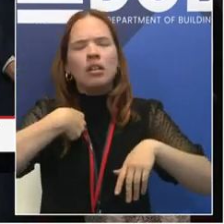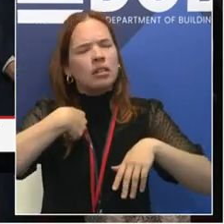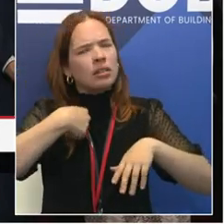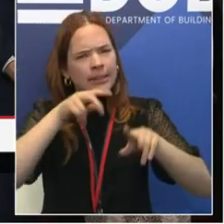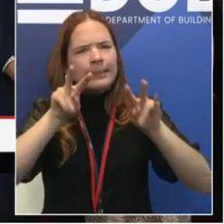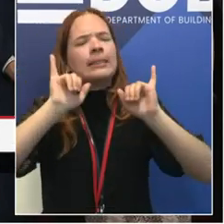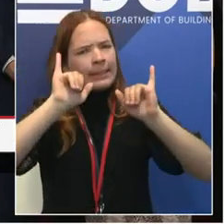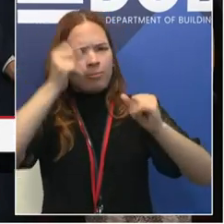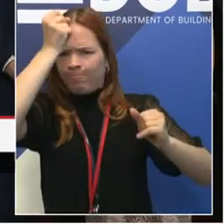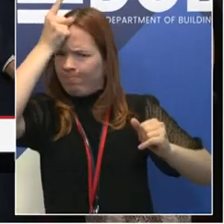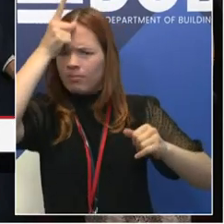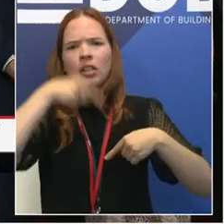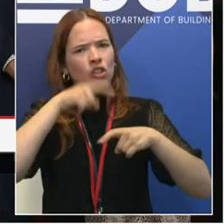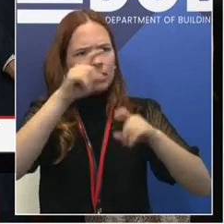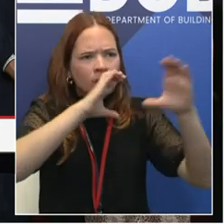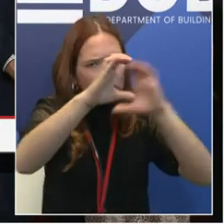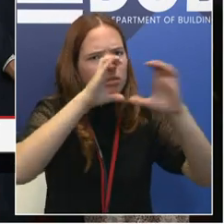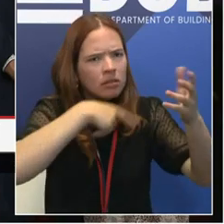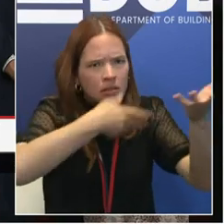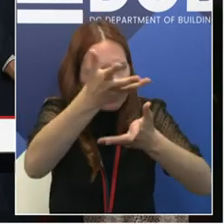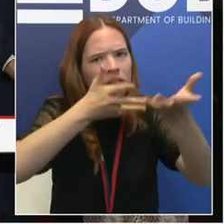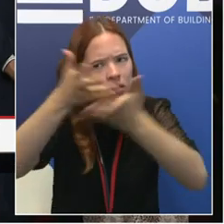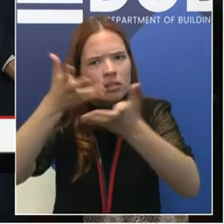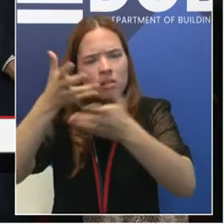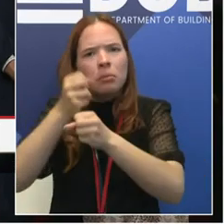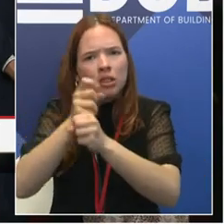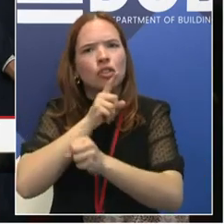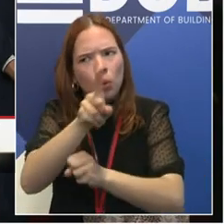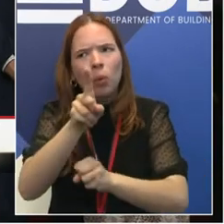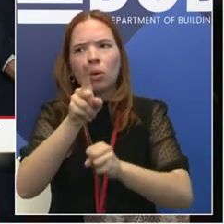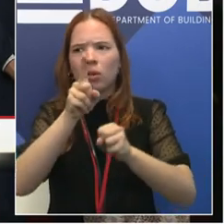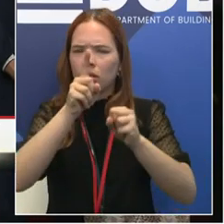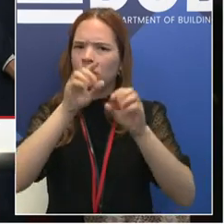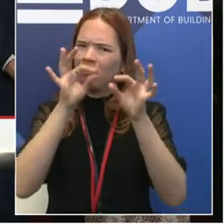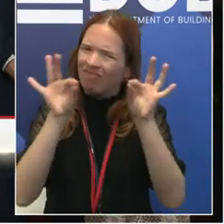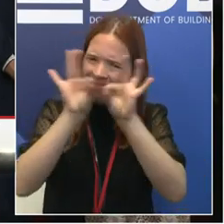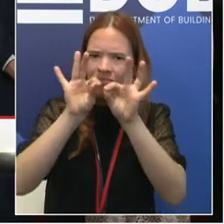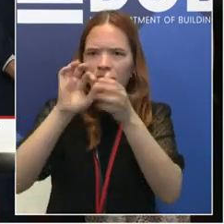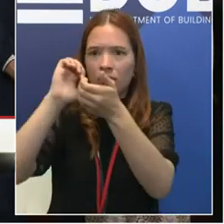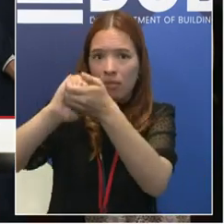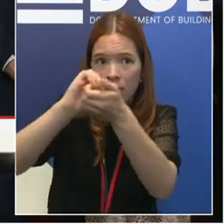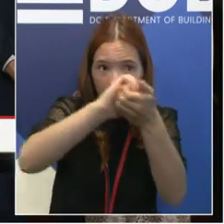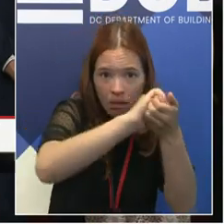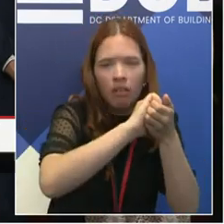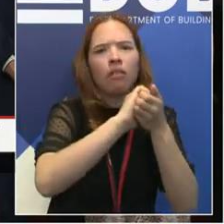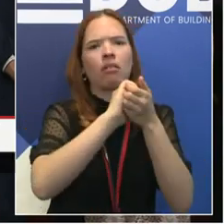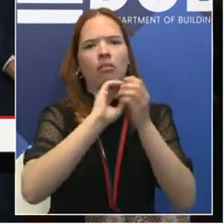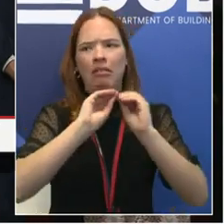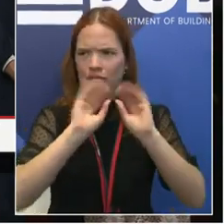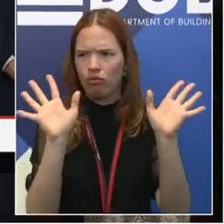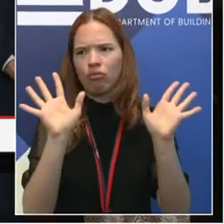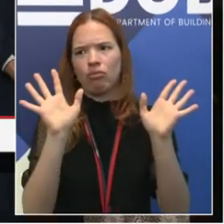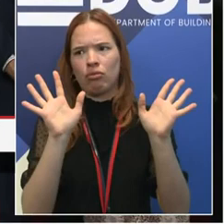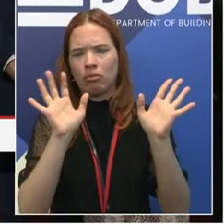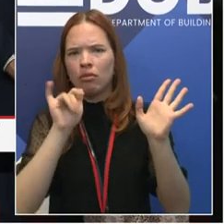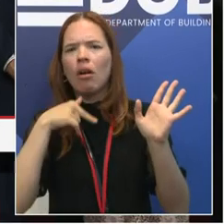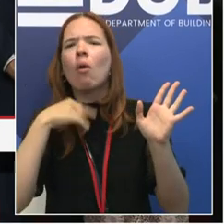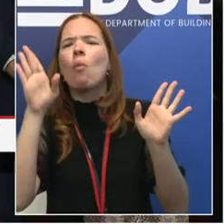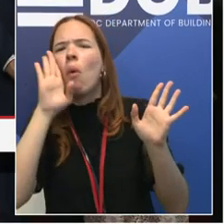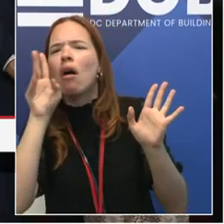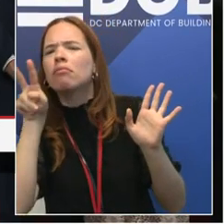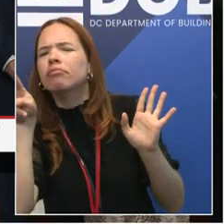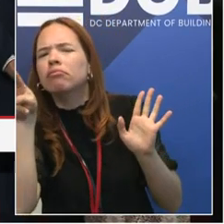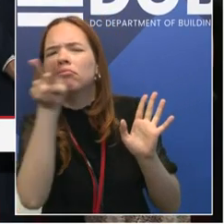communication, in clear communication, and collaborating with the business community. And as we continue to scour, if there are indeed bad actors out